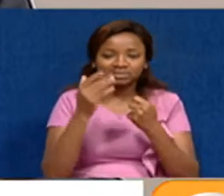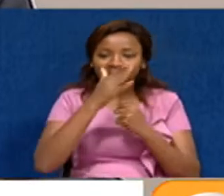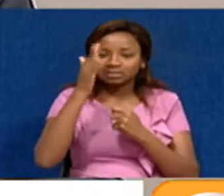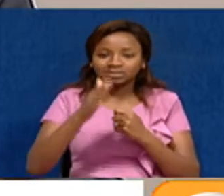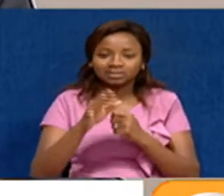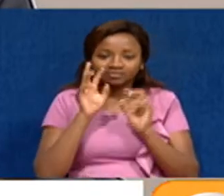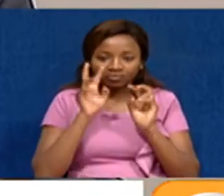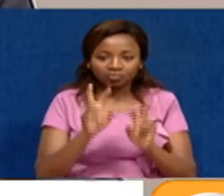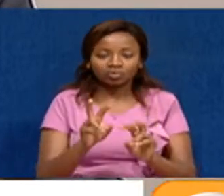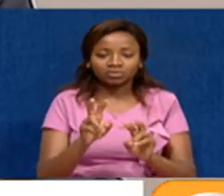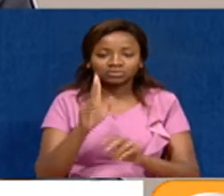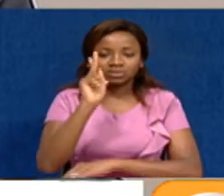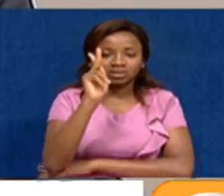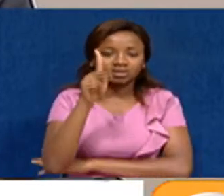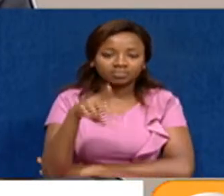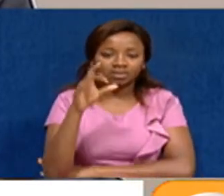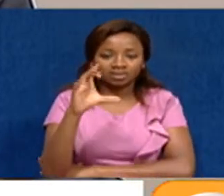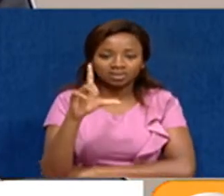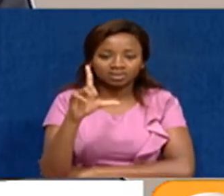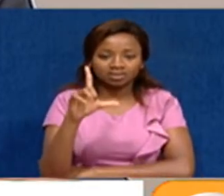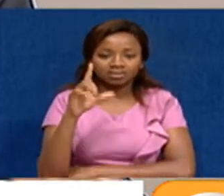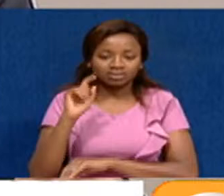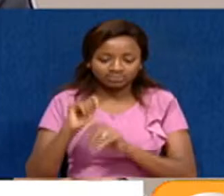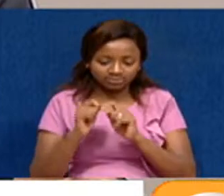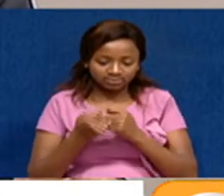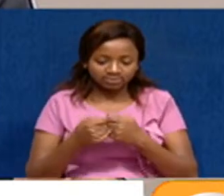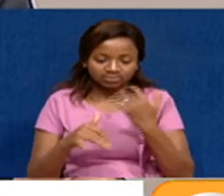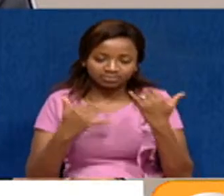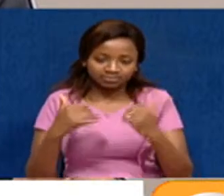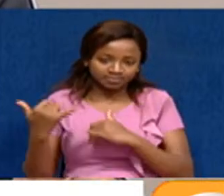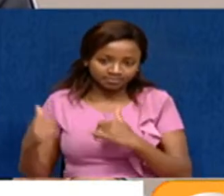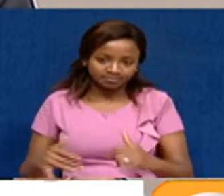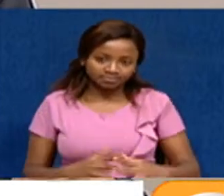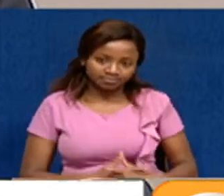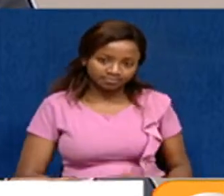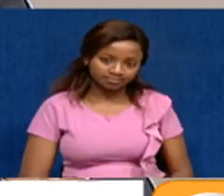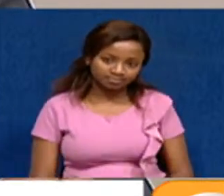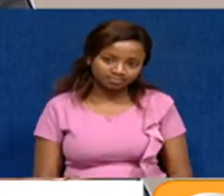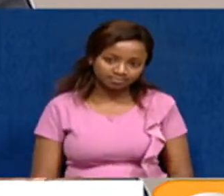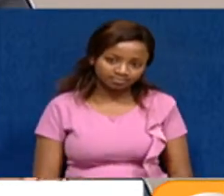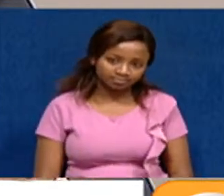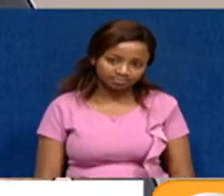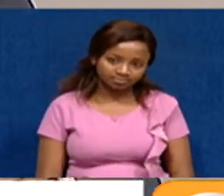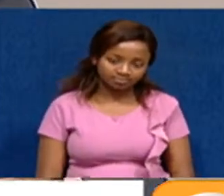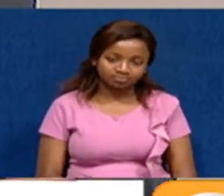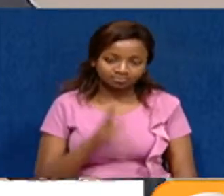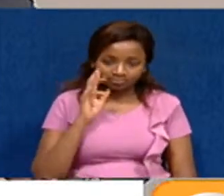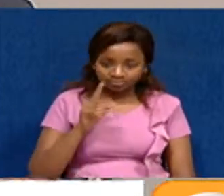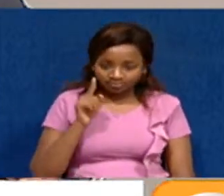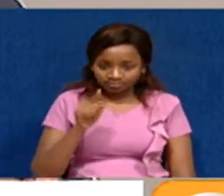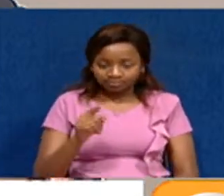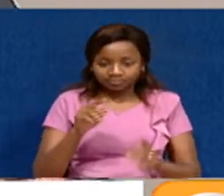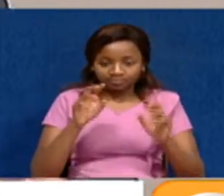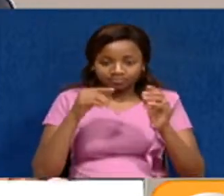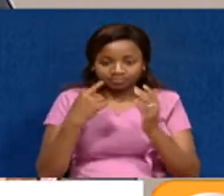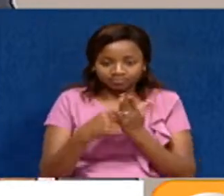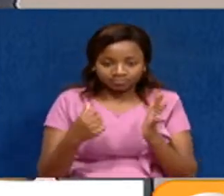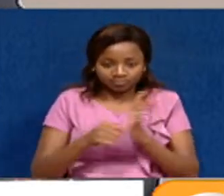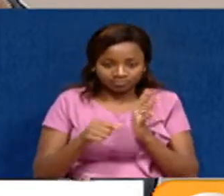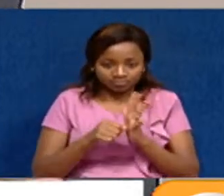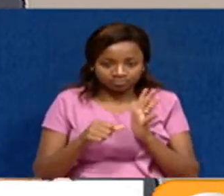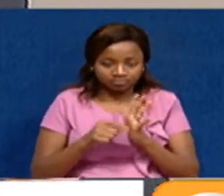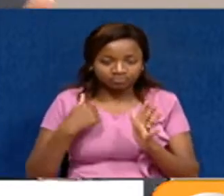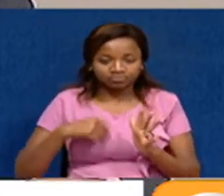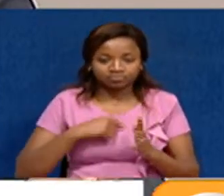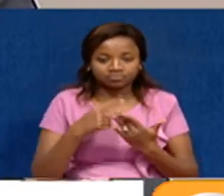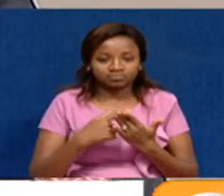club playing, you see. Those are the issues I was looking into. Those are the discussion that the caretaker committee is looking into.